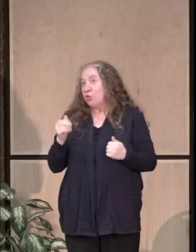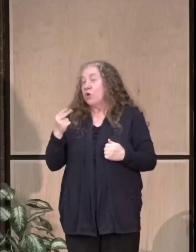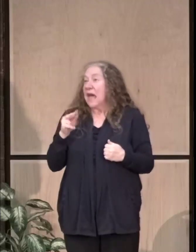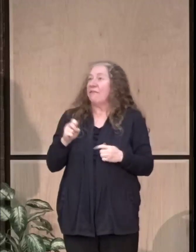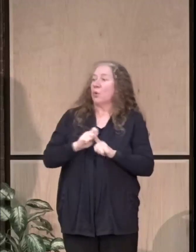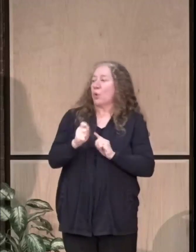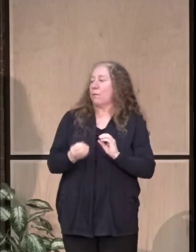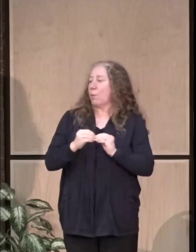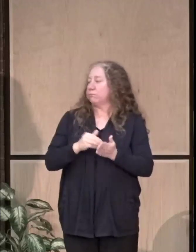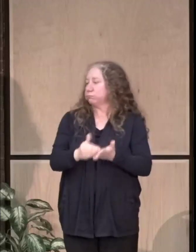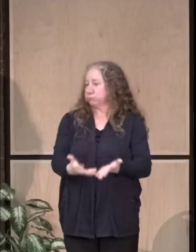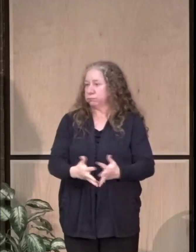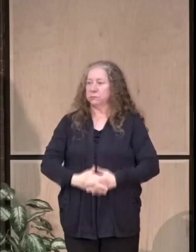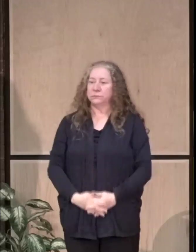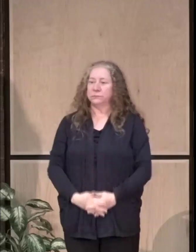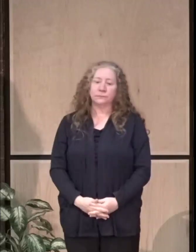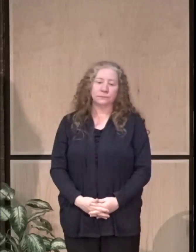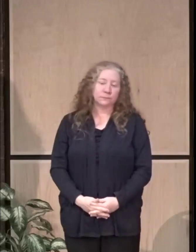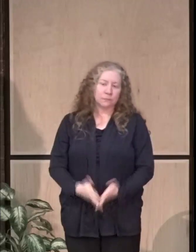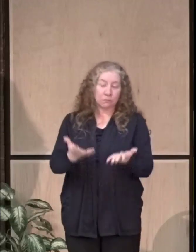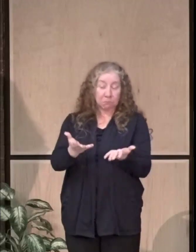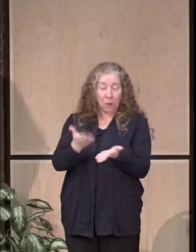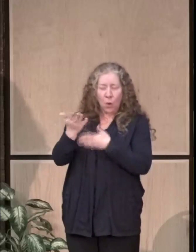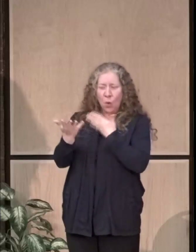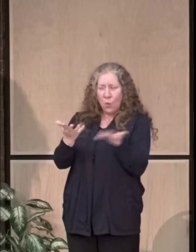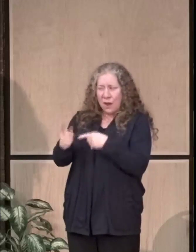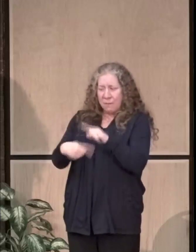What about sharing information